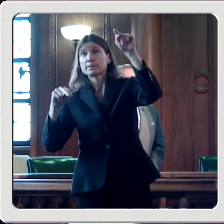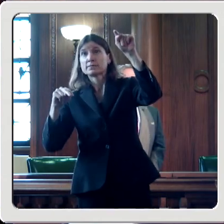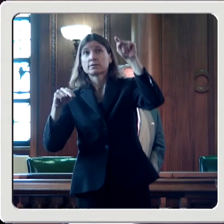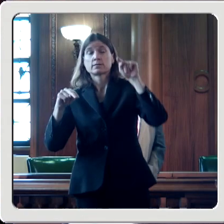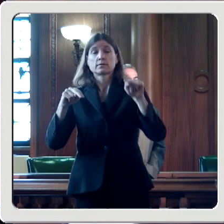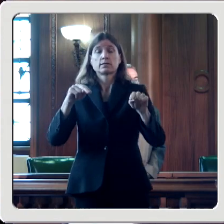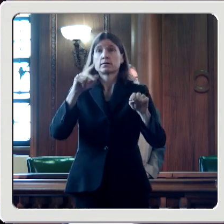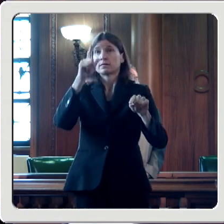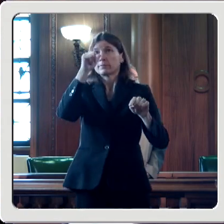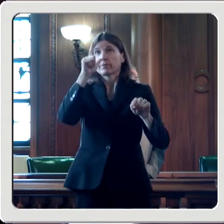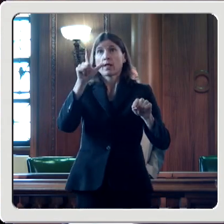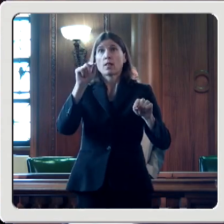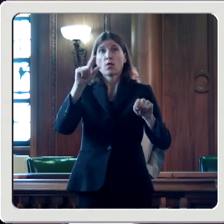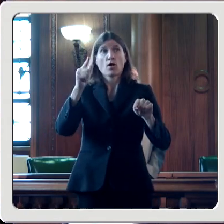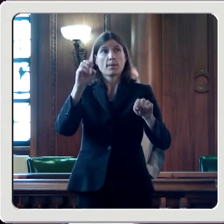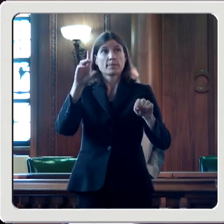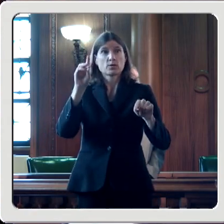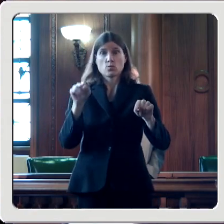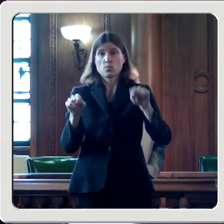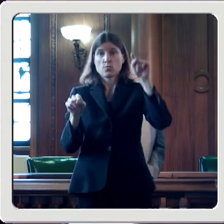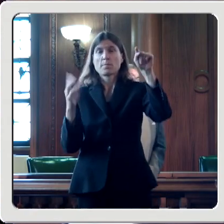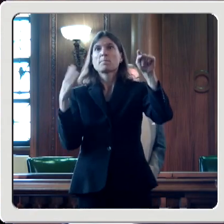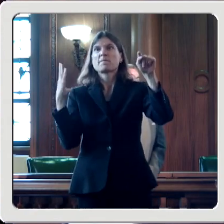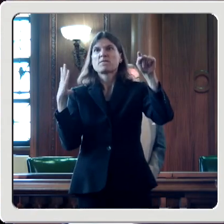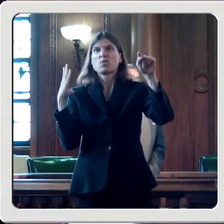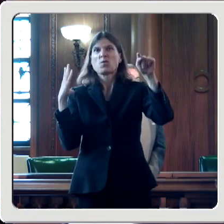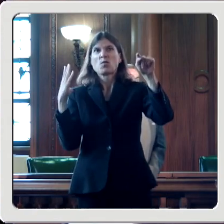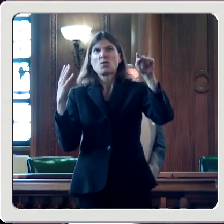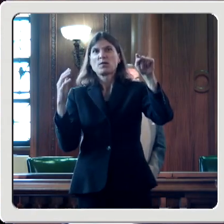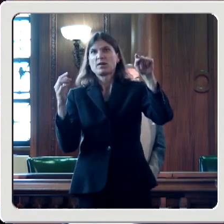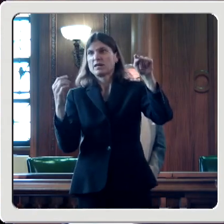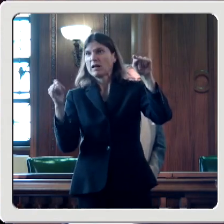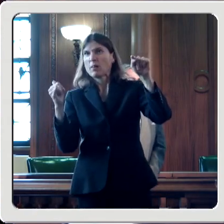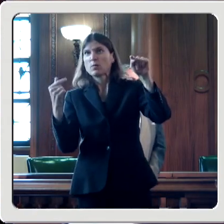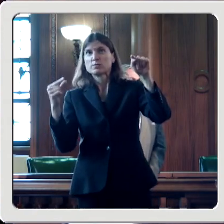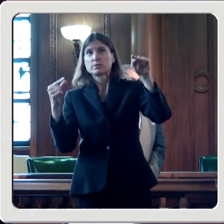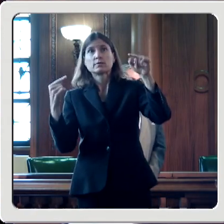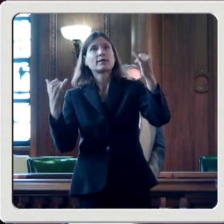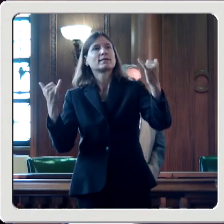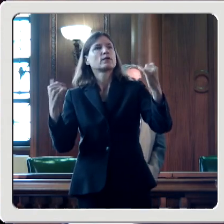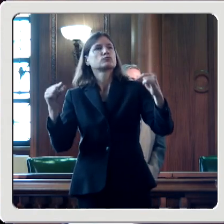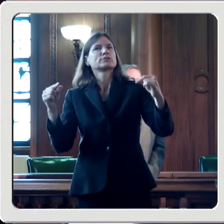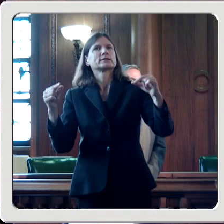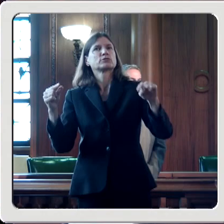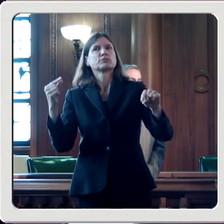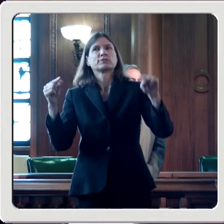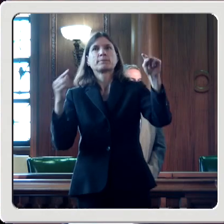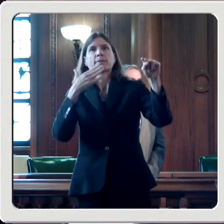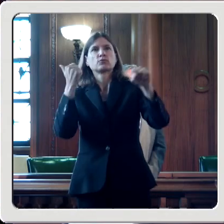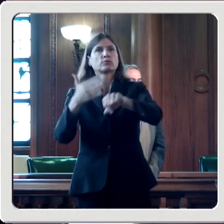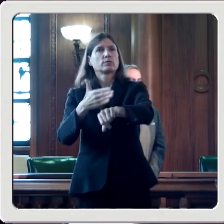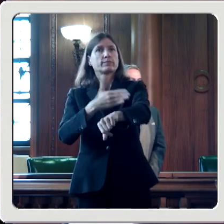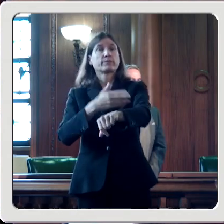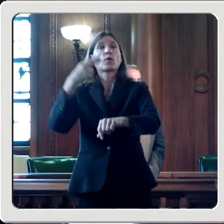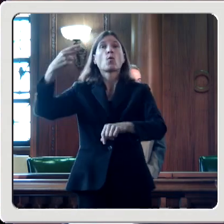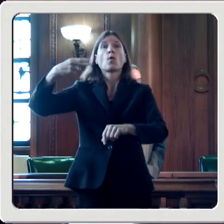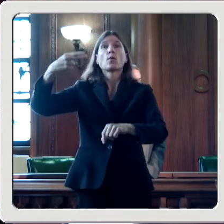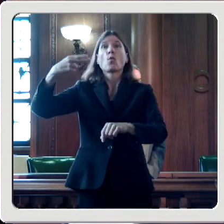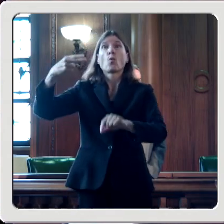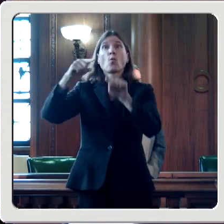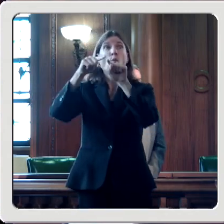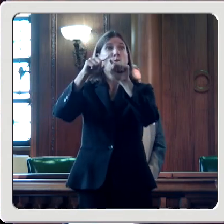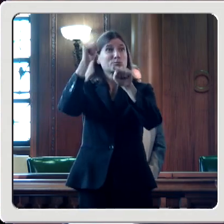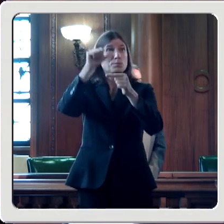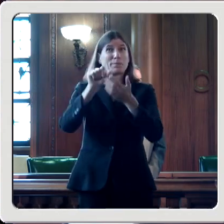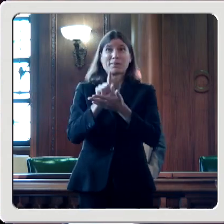red to yellow, and Granby from red to white. All of those are good trends, meaning less cases. The only red town